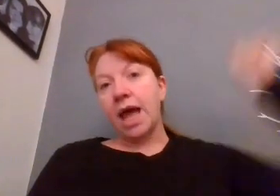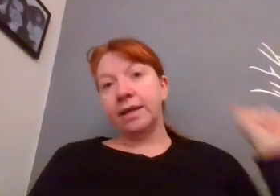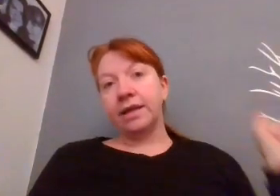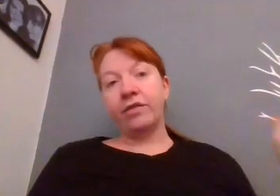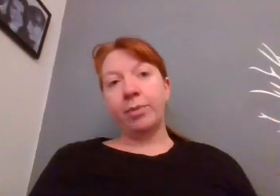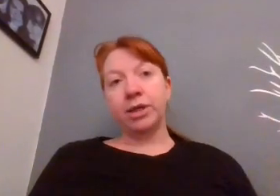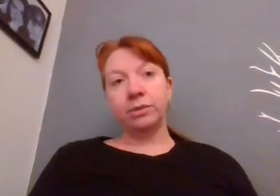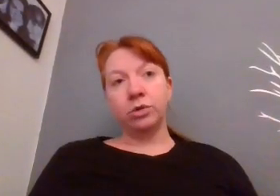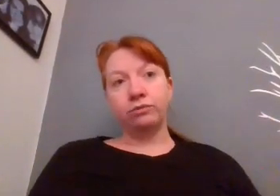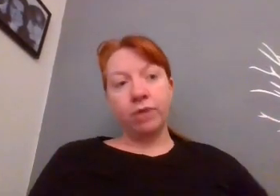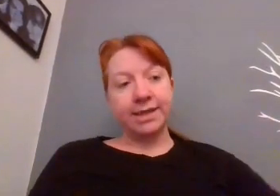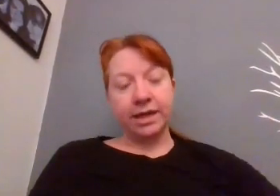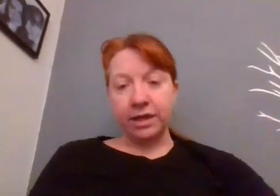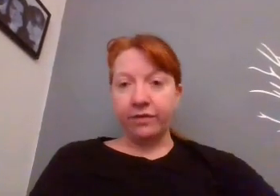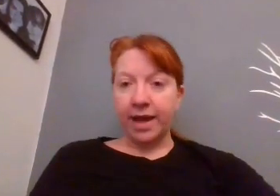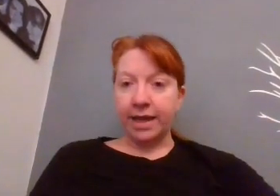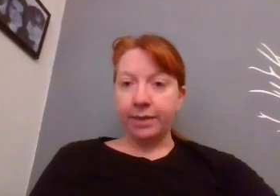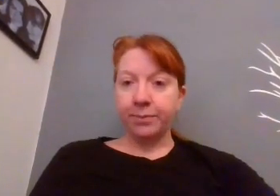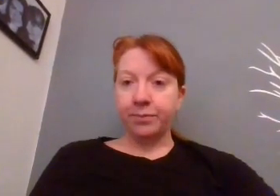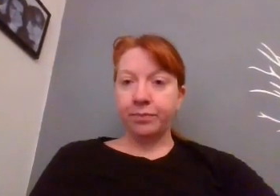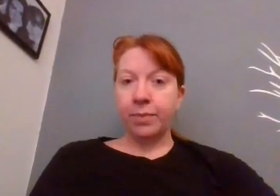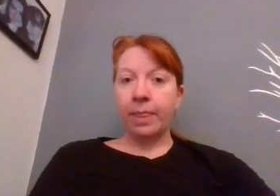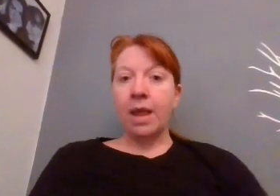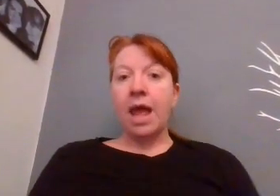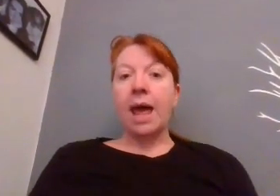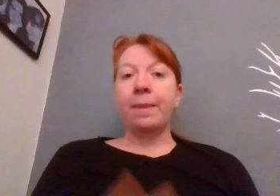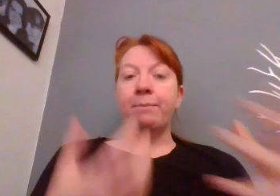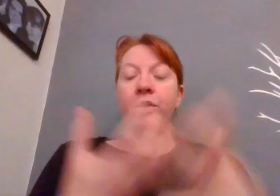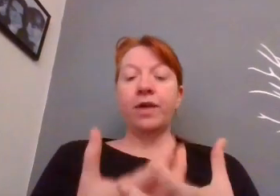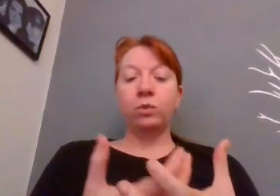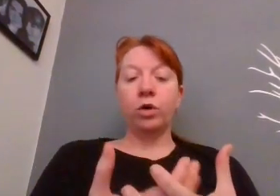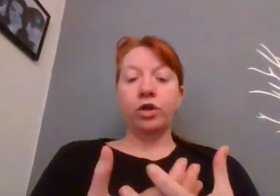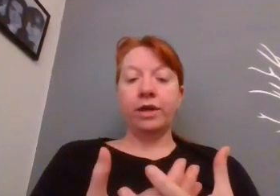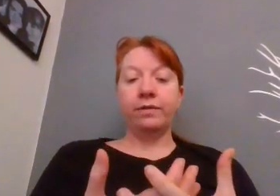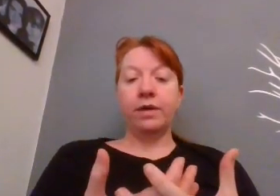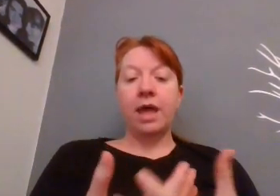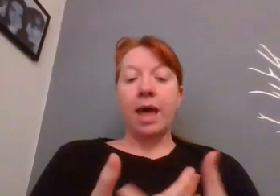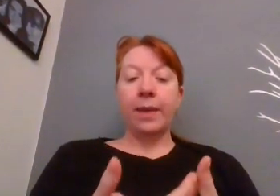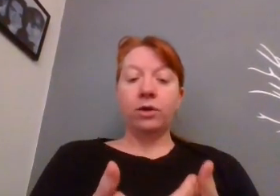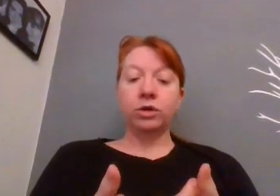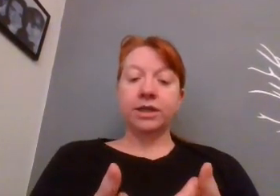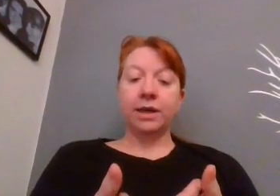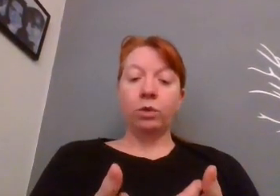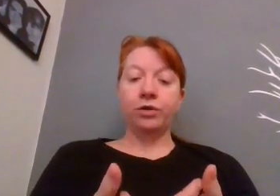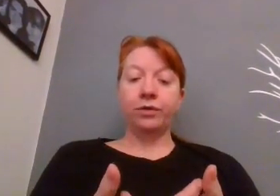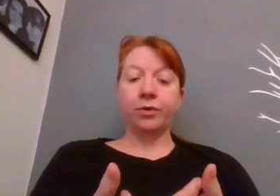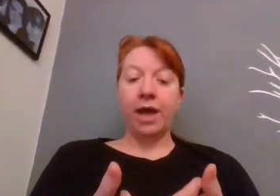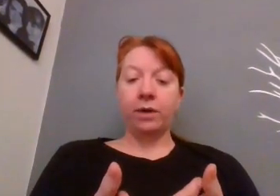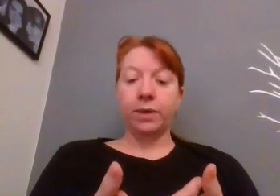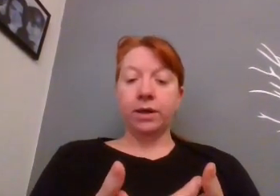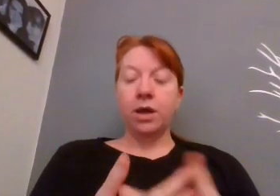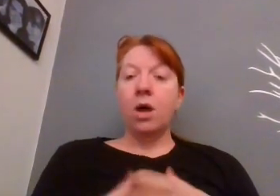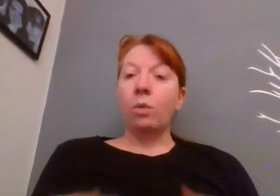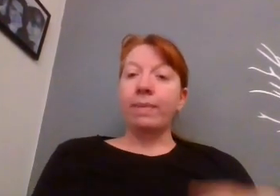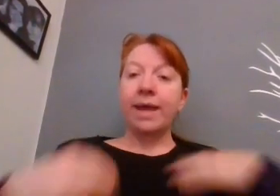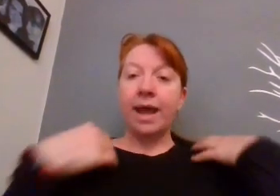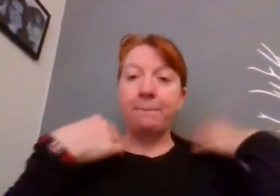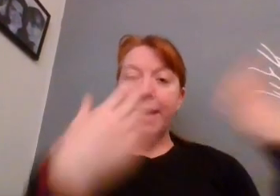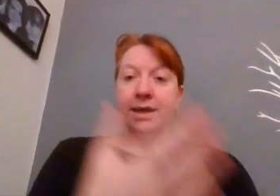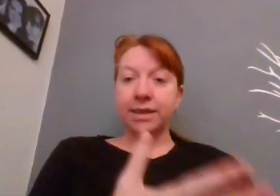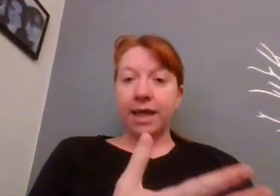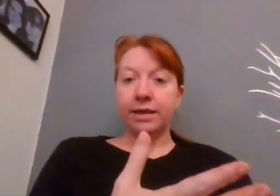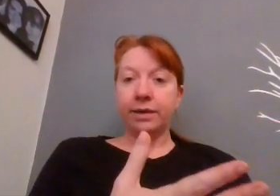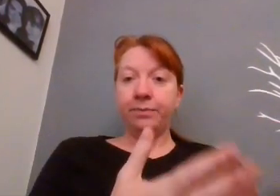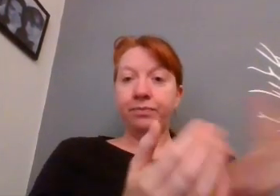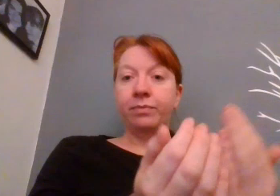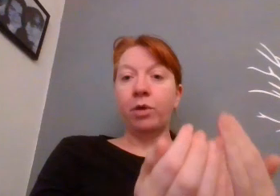mountain and another person was right down in a valley, and they both had watches, and they looked at their watches for an hour. When they came